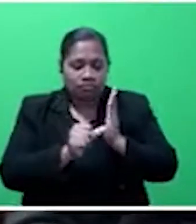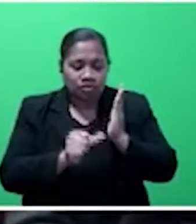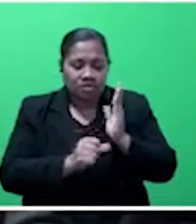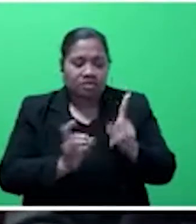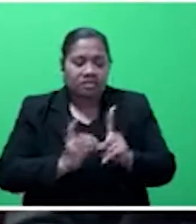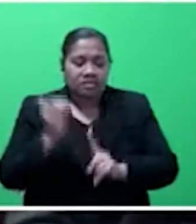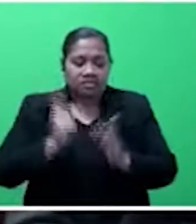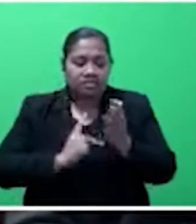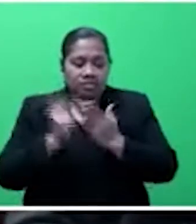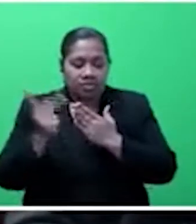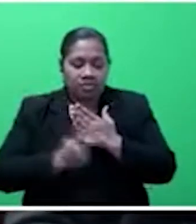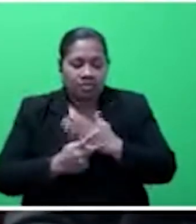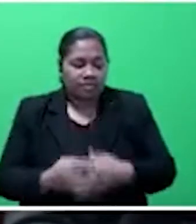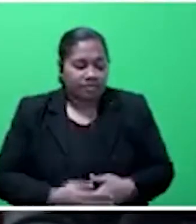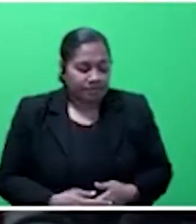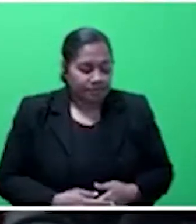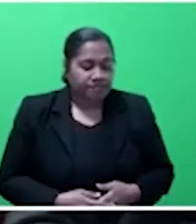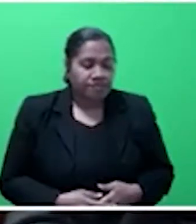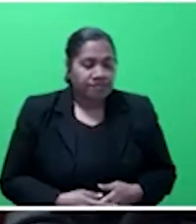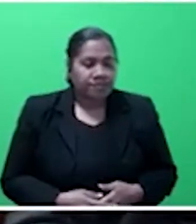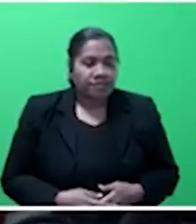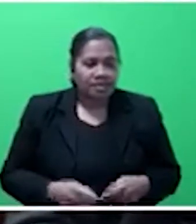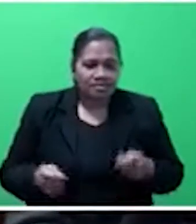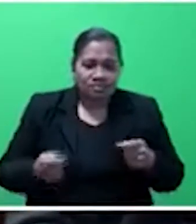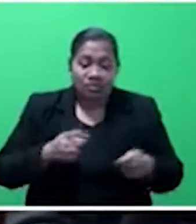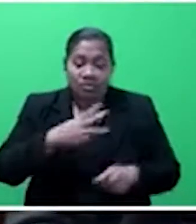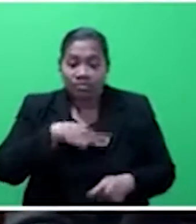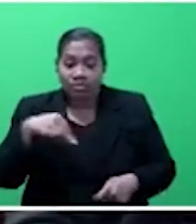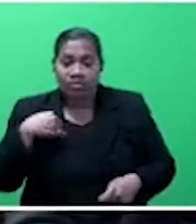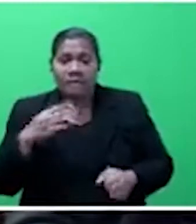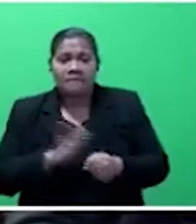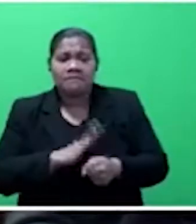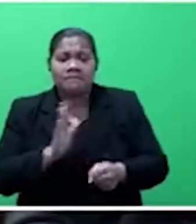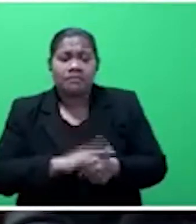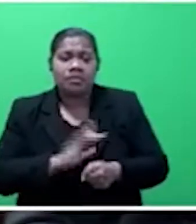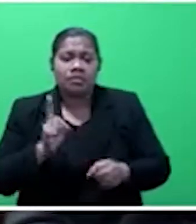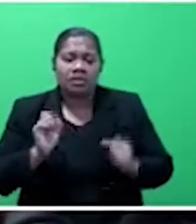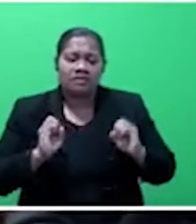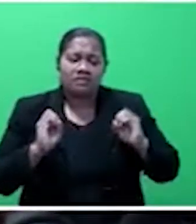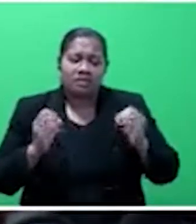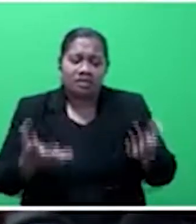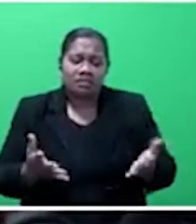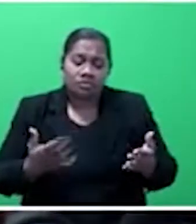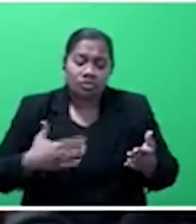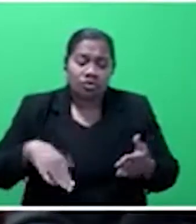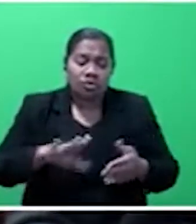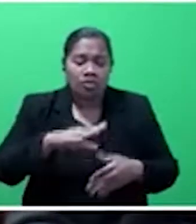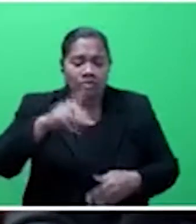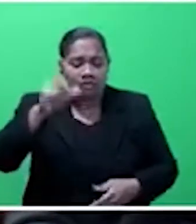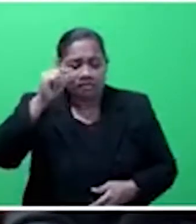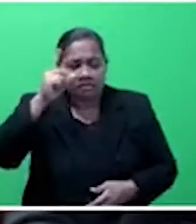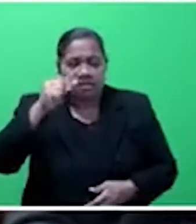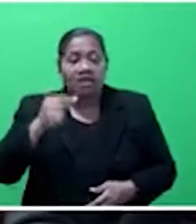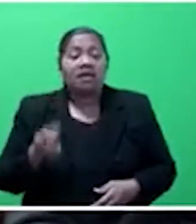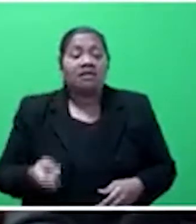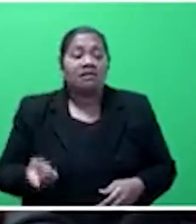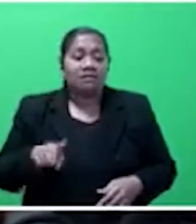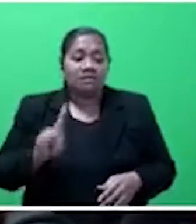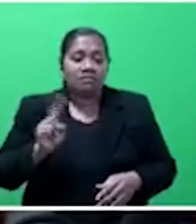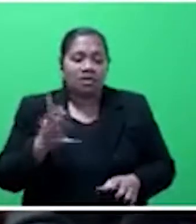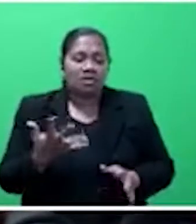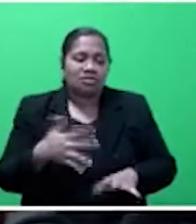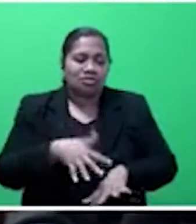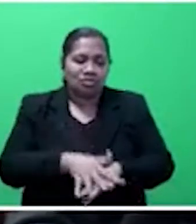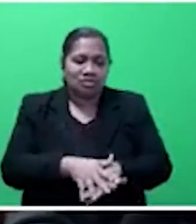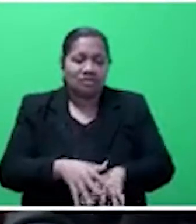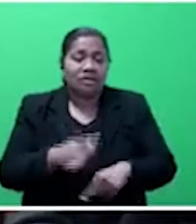developed and managed by the Ministry is made available to all eligible Fijians and it is inclusive. Mr. Speaker says as we